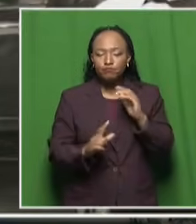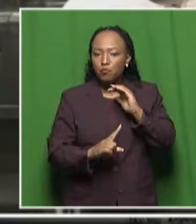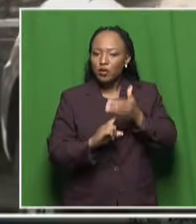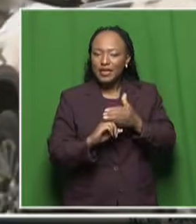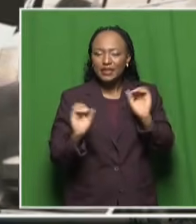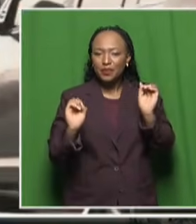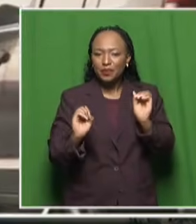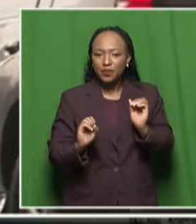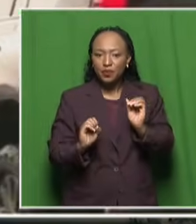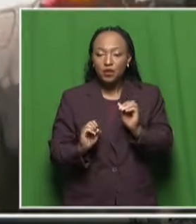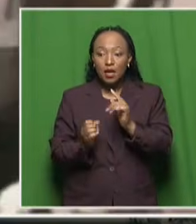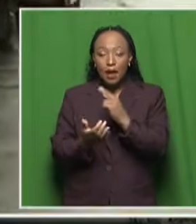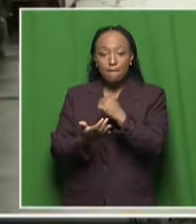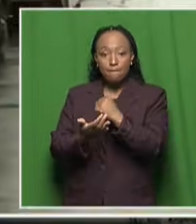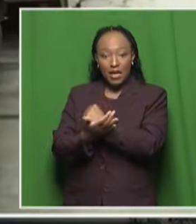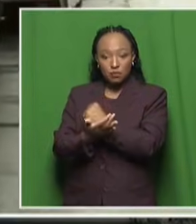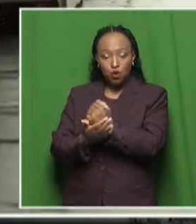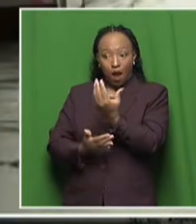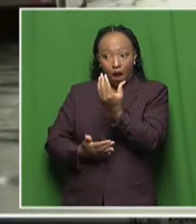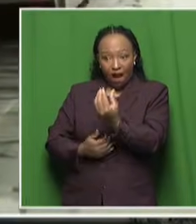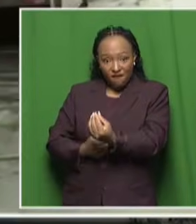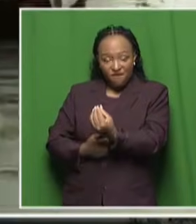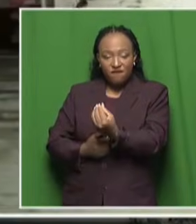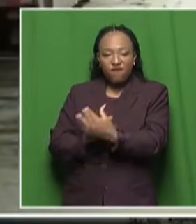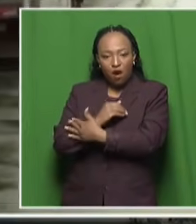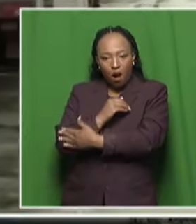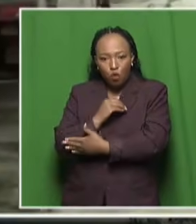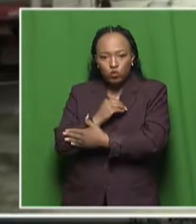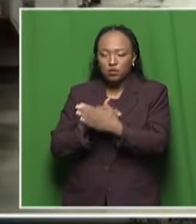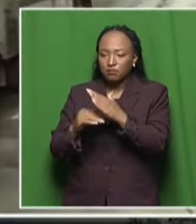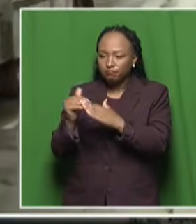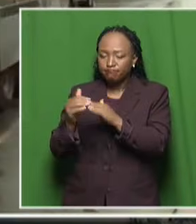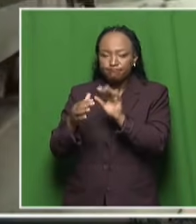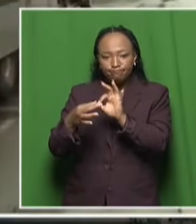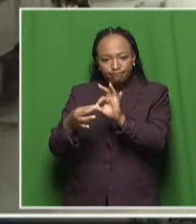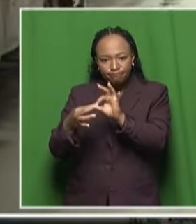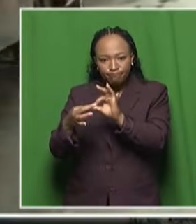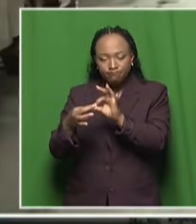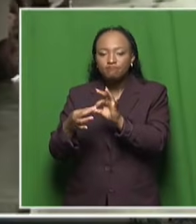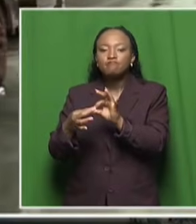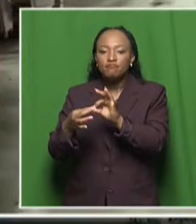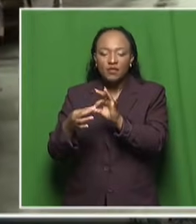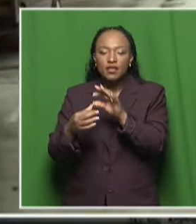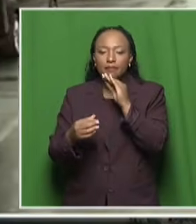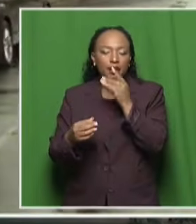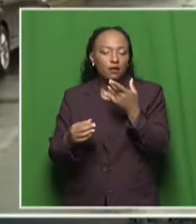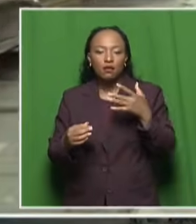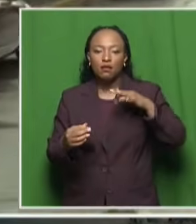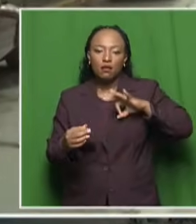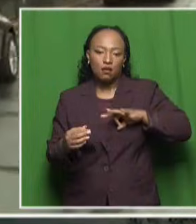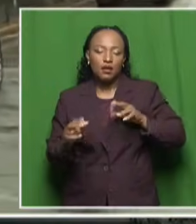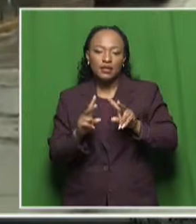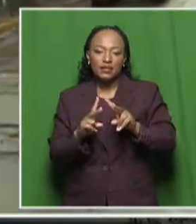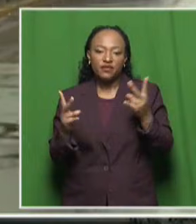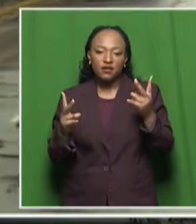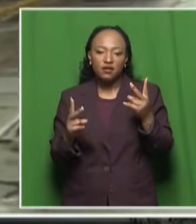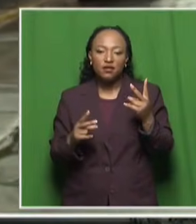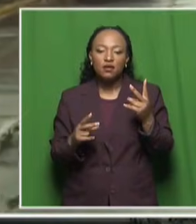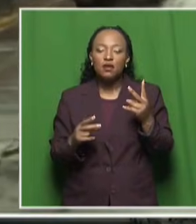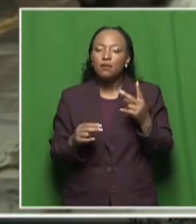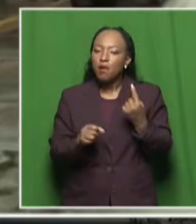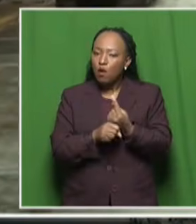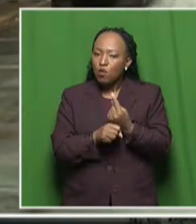A diplomatic passport, Sakina, does not necessarily equate to diplomatic immunities. That's the thing that I used to